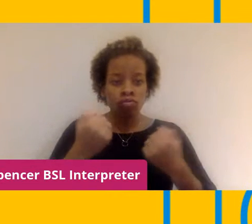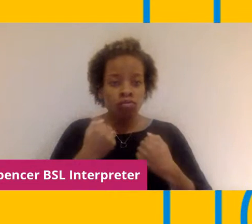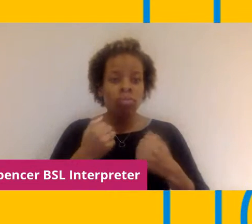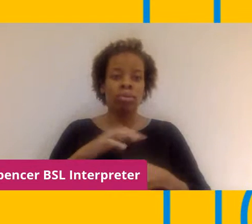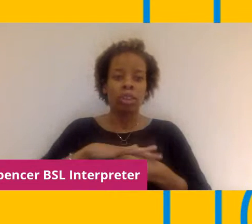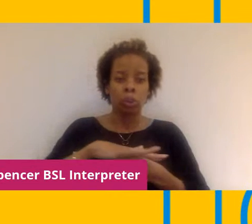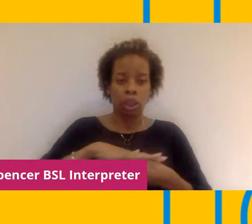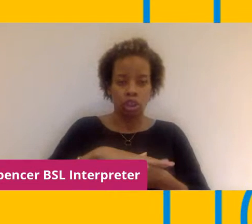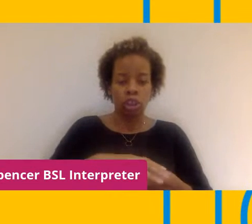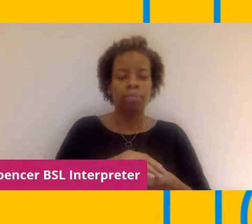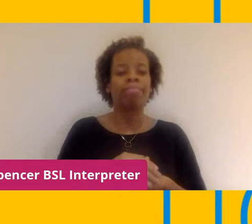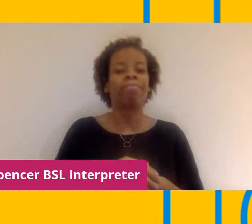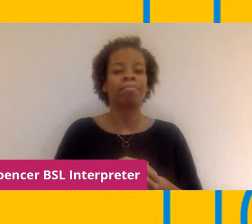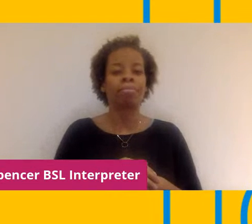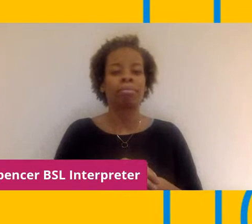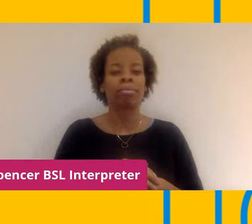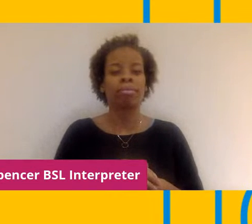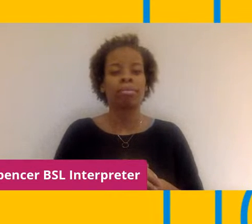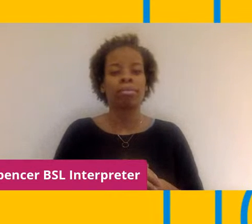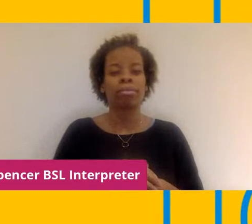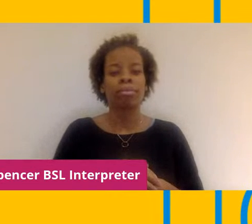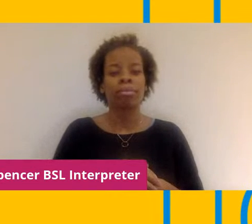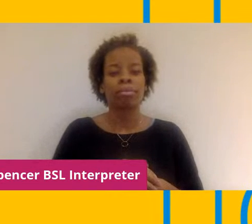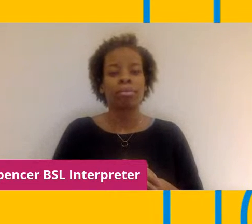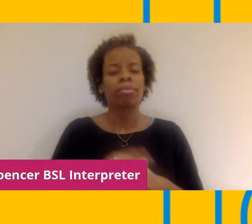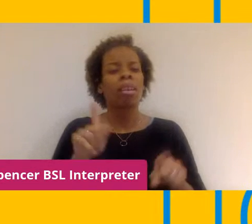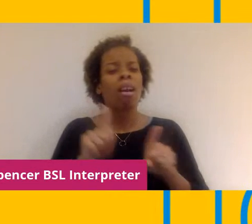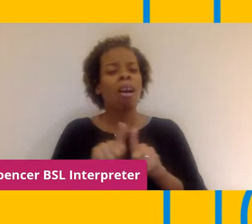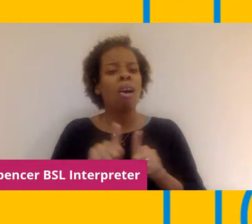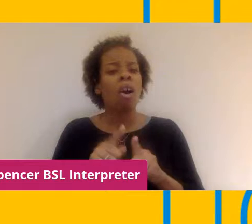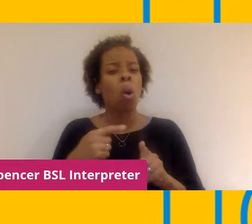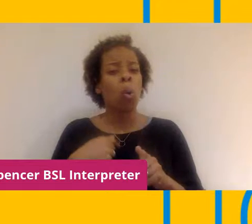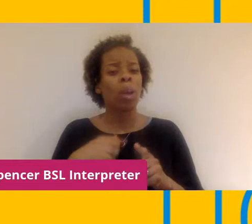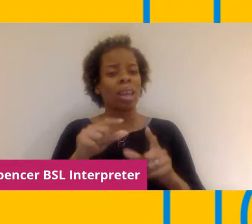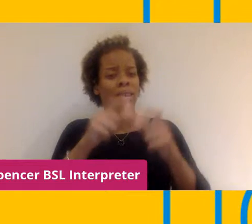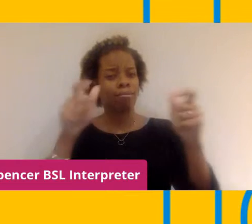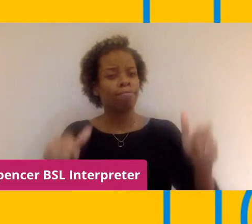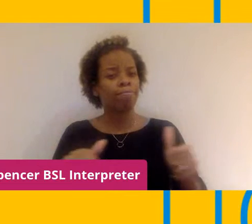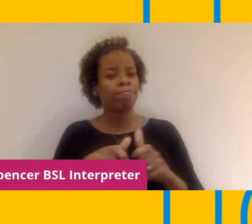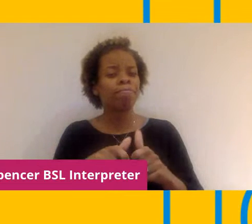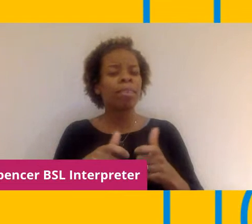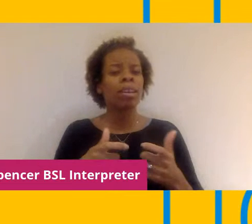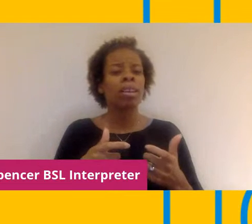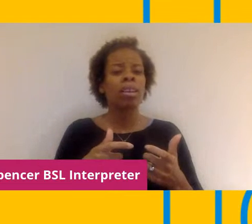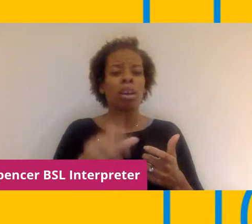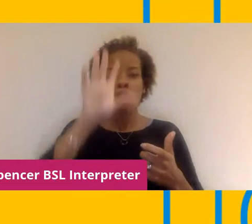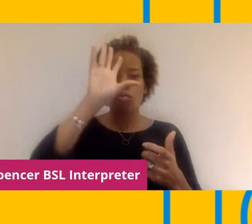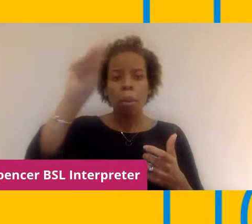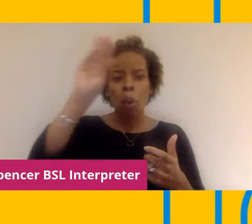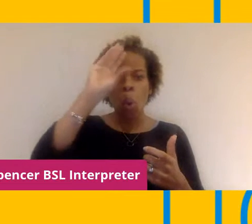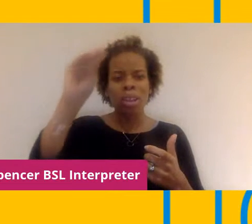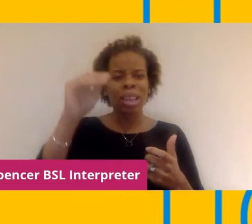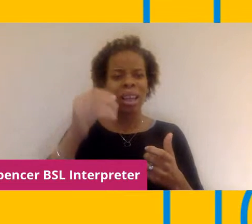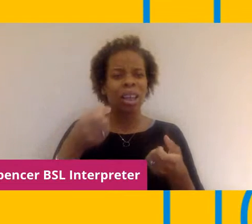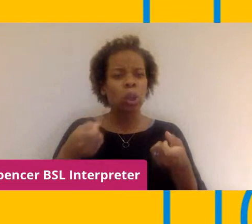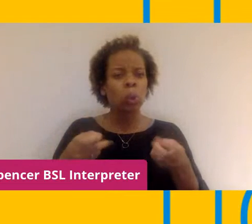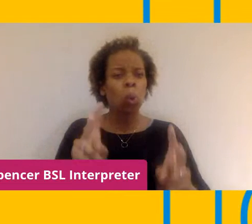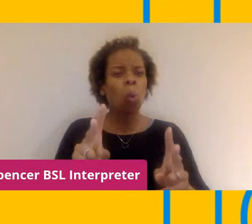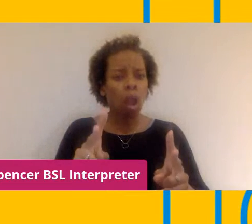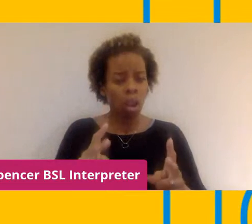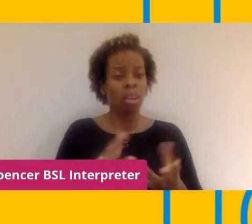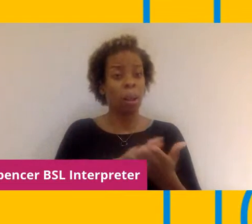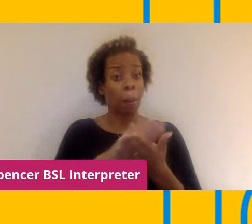staff. And another element of that was the reporting tool. So UCU produced an online reporting tool to